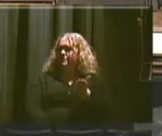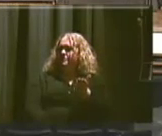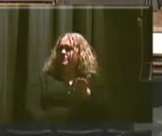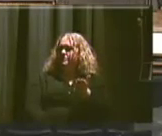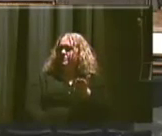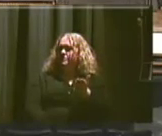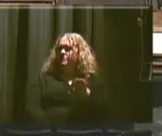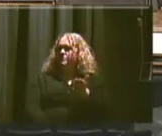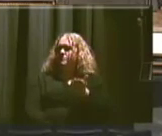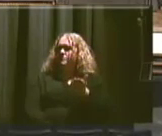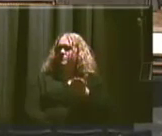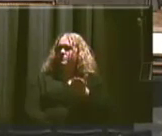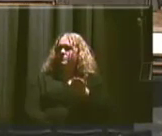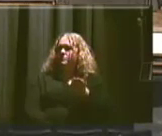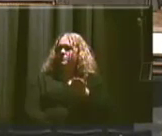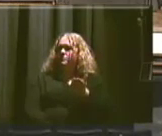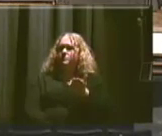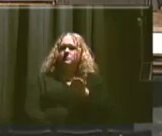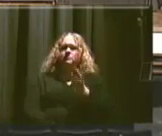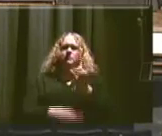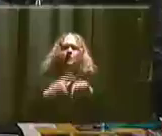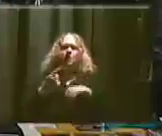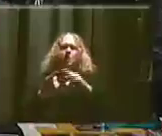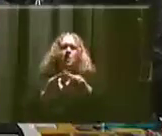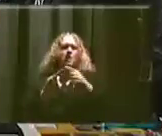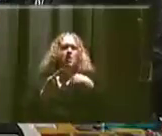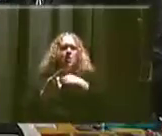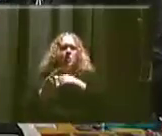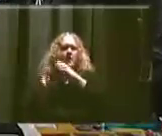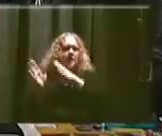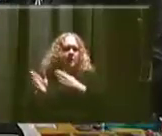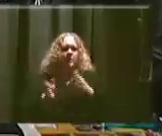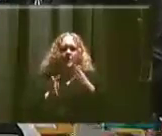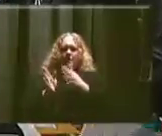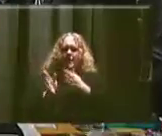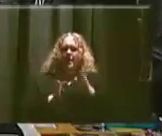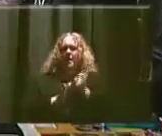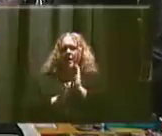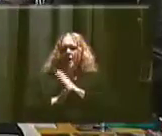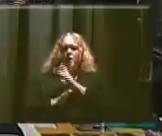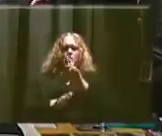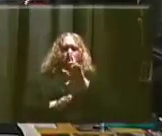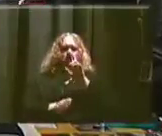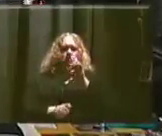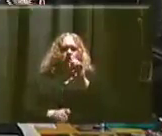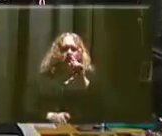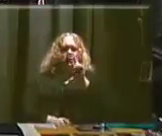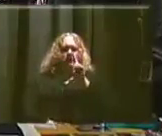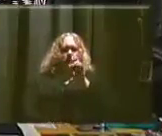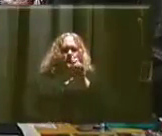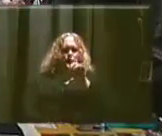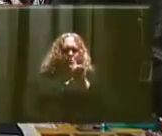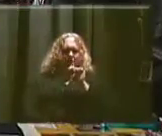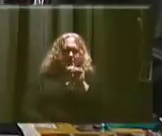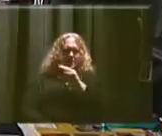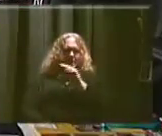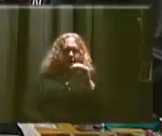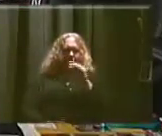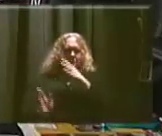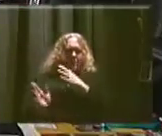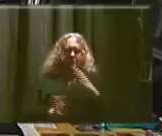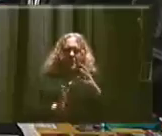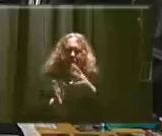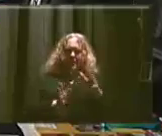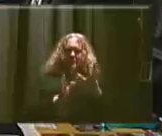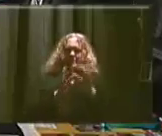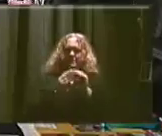When are we going to be planning on our retreat or planning session? And I know we have put that off from last year because we were expecting some